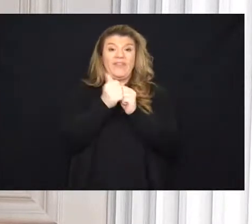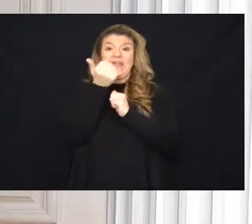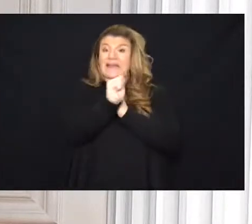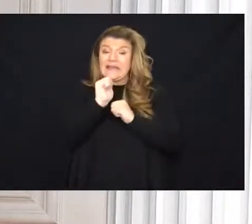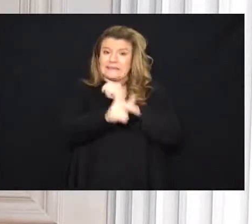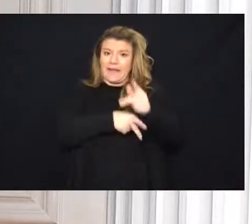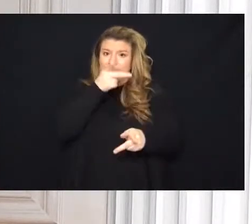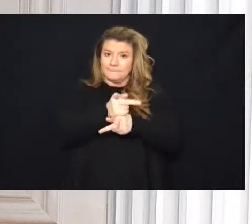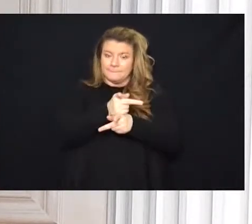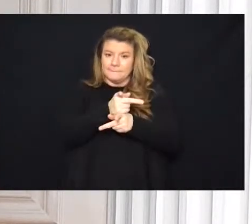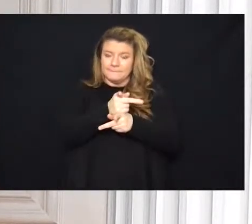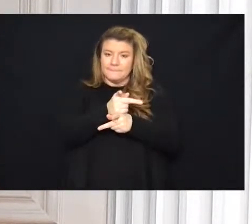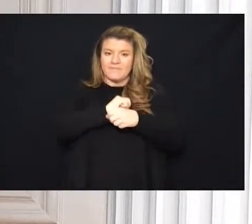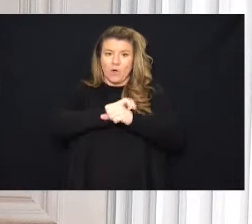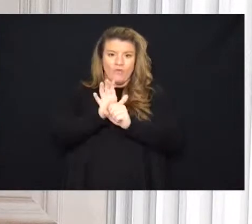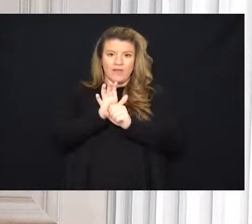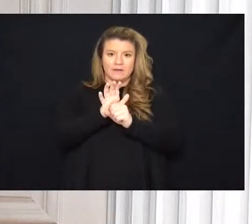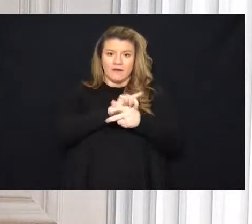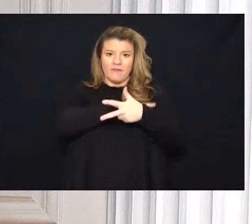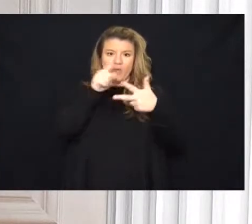COVID-19, including the Omicron variant.